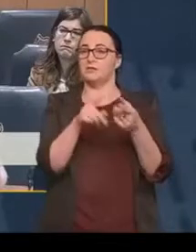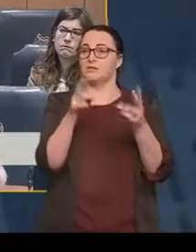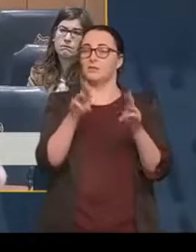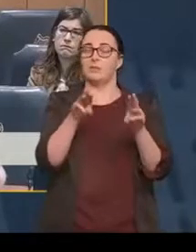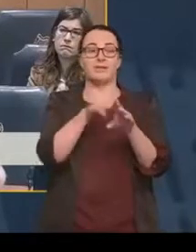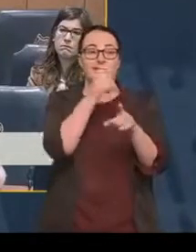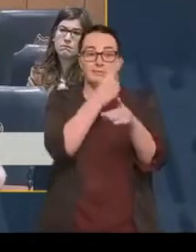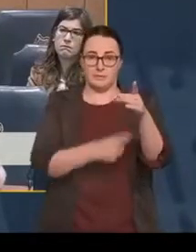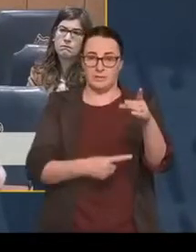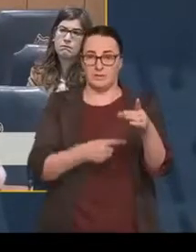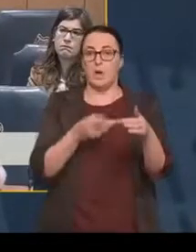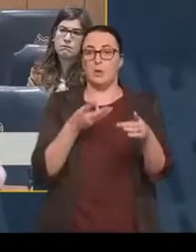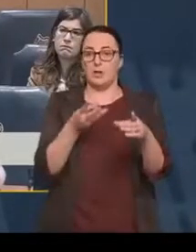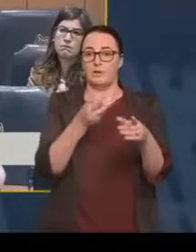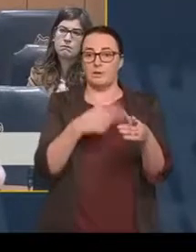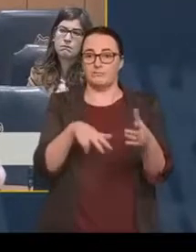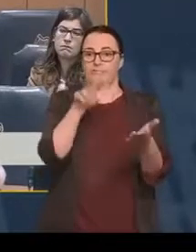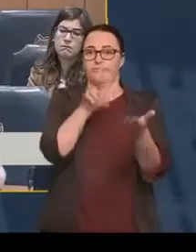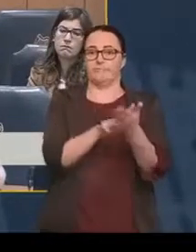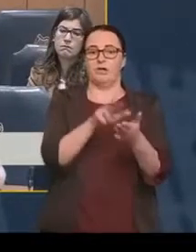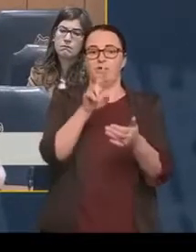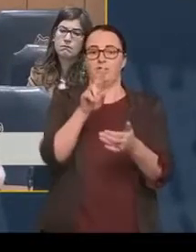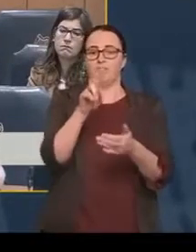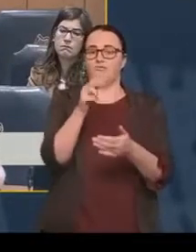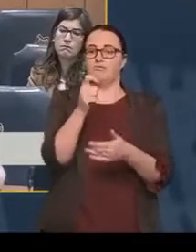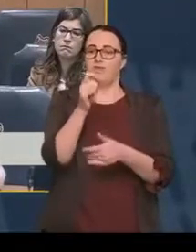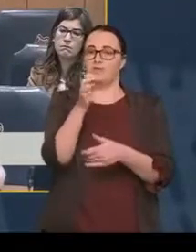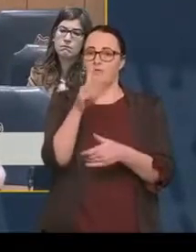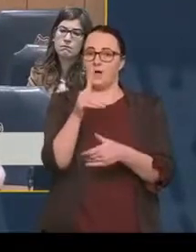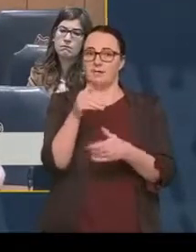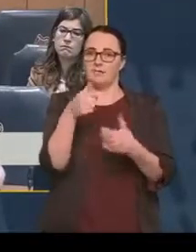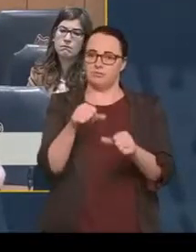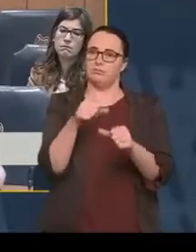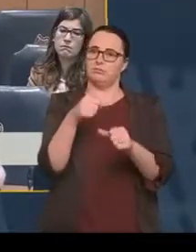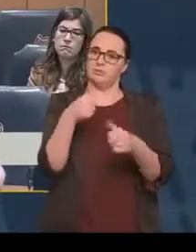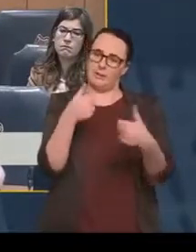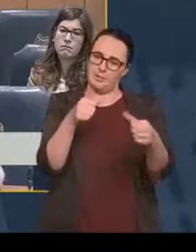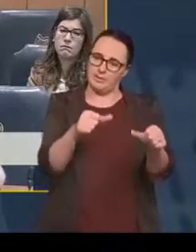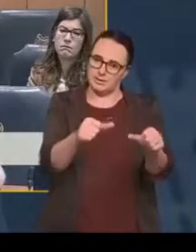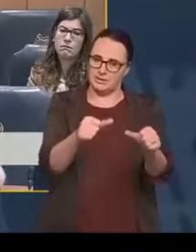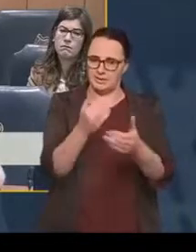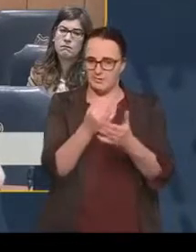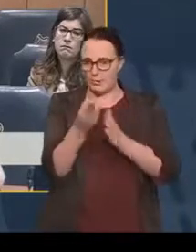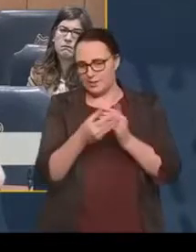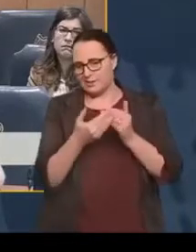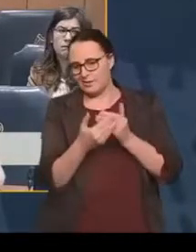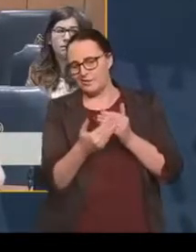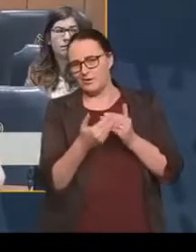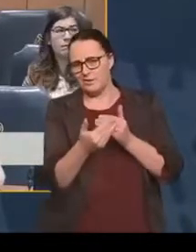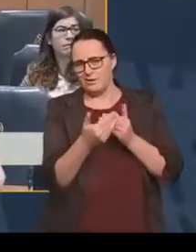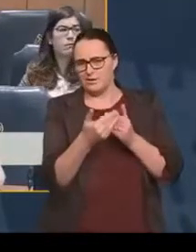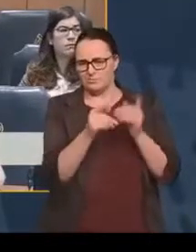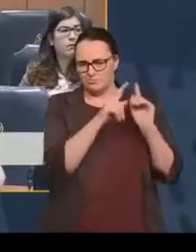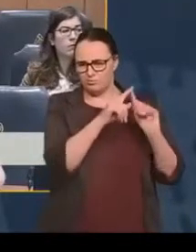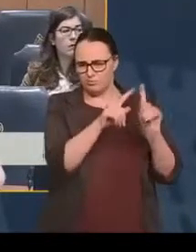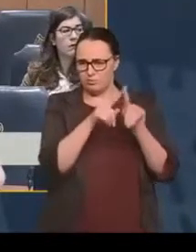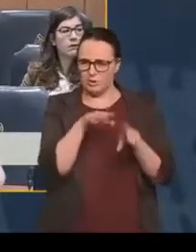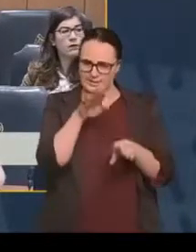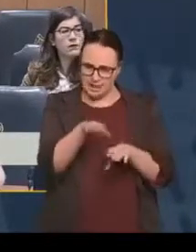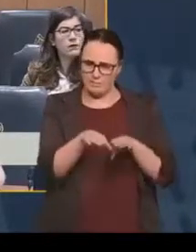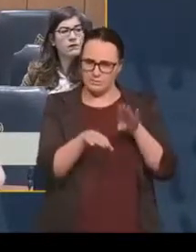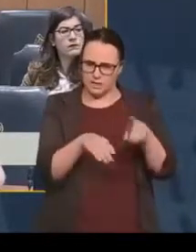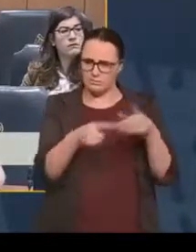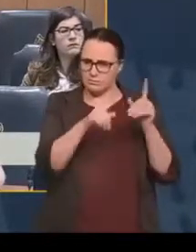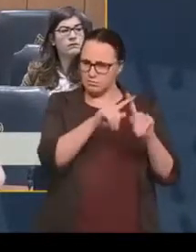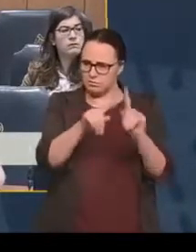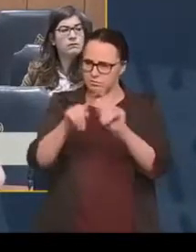disabilities ratified and enacted, if you like, over the coming weeks. I think all of those very